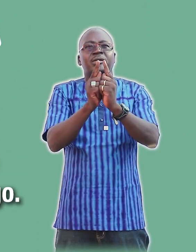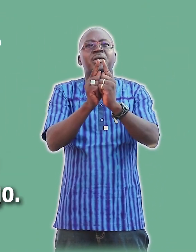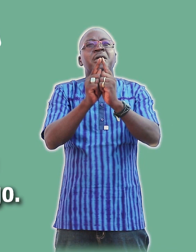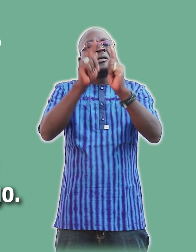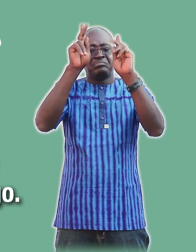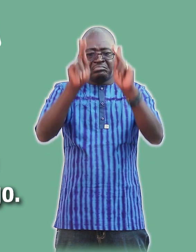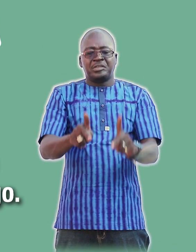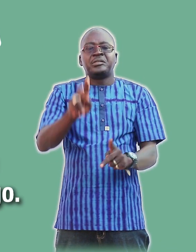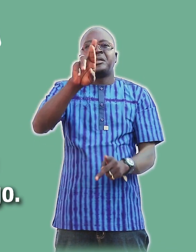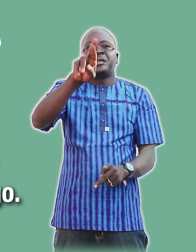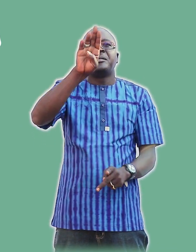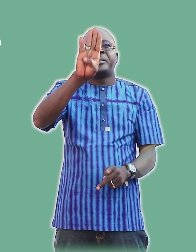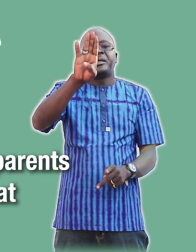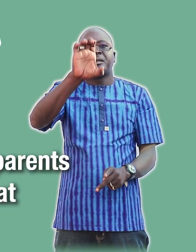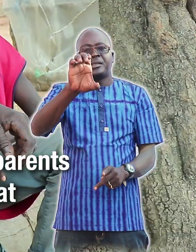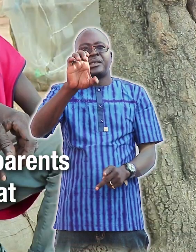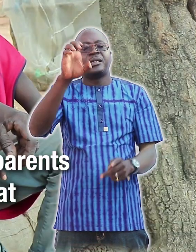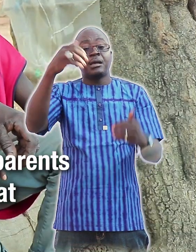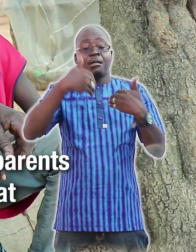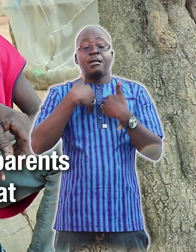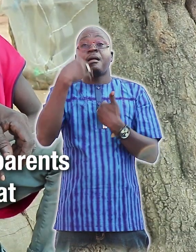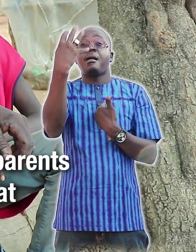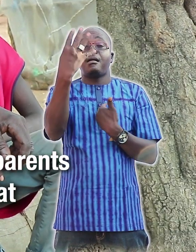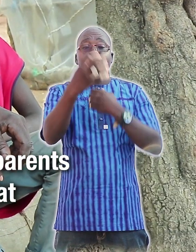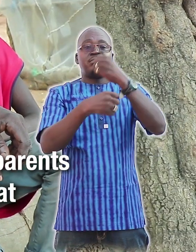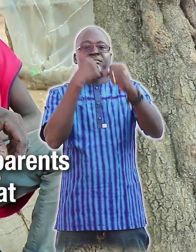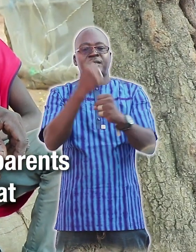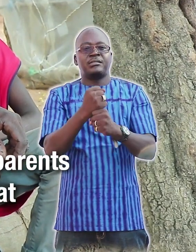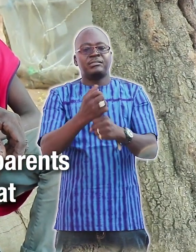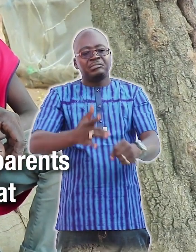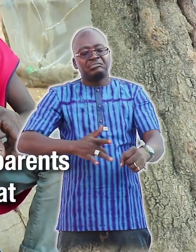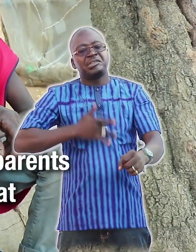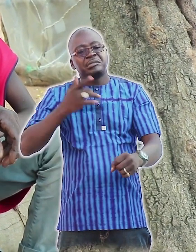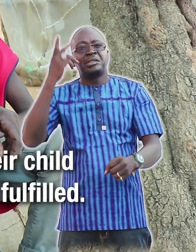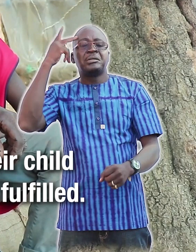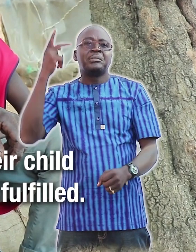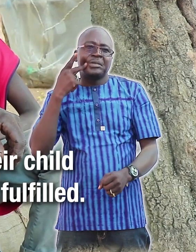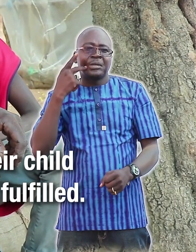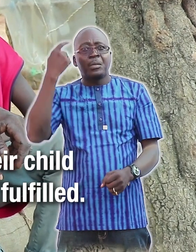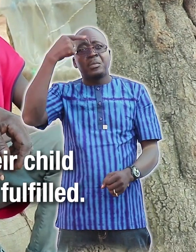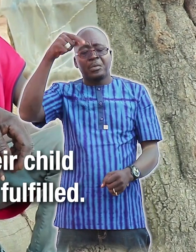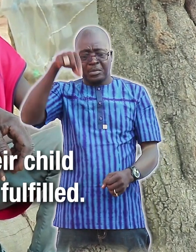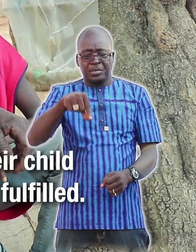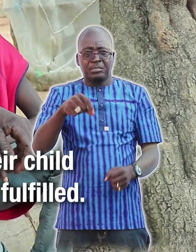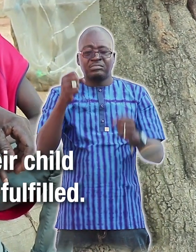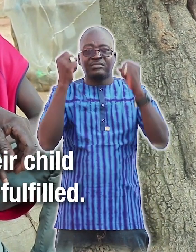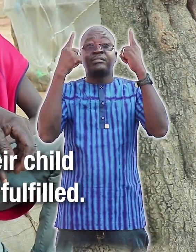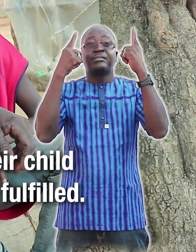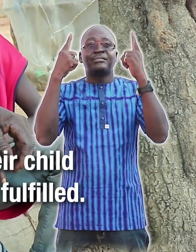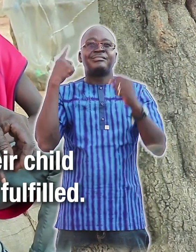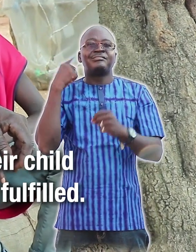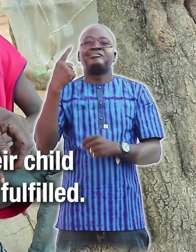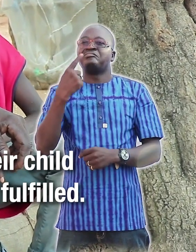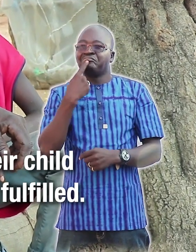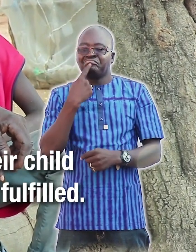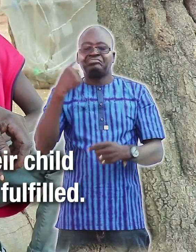RBC 4 years ago. The latter sensitized the Jew's parents so that they understand that deafness should not prevent their child from